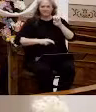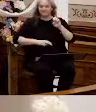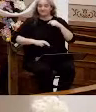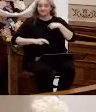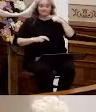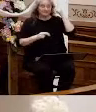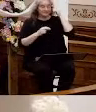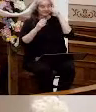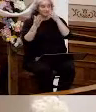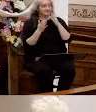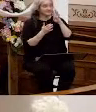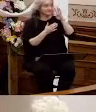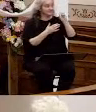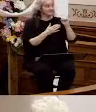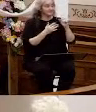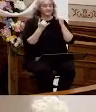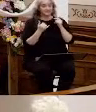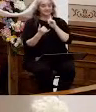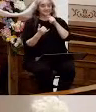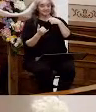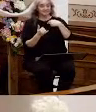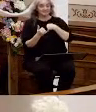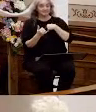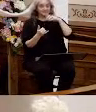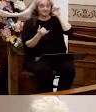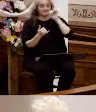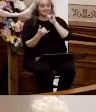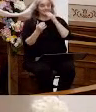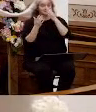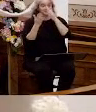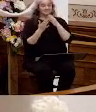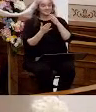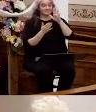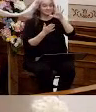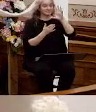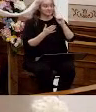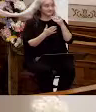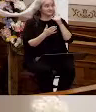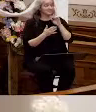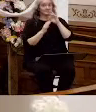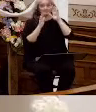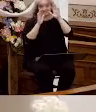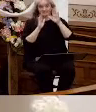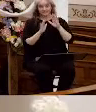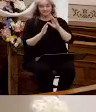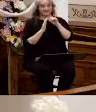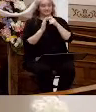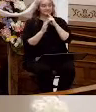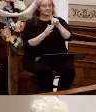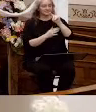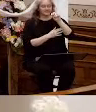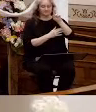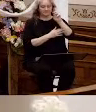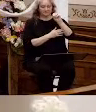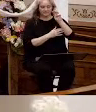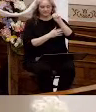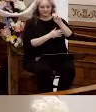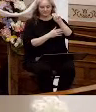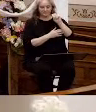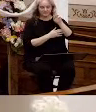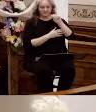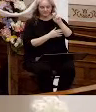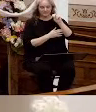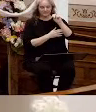I thought he was bringing 40. Now he tells me he's bringing 50. They're good. Just to tell you about Tom Trenny, I